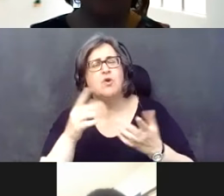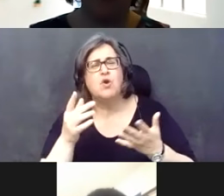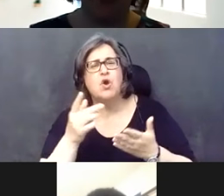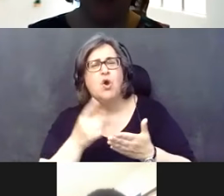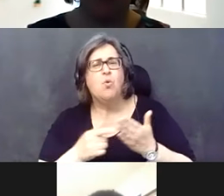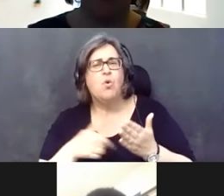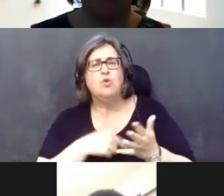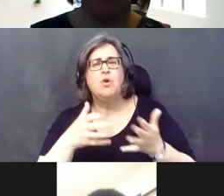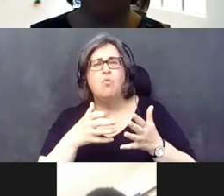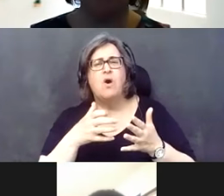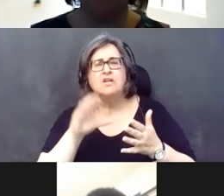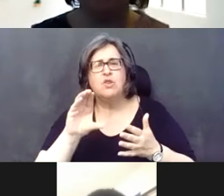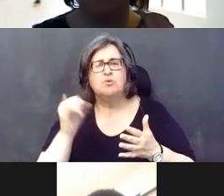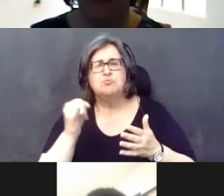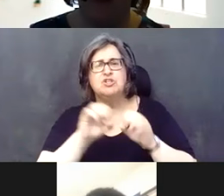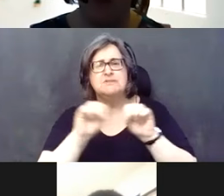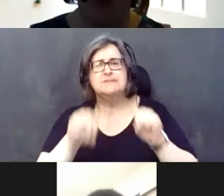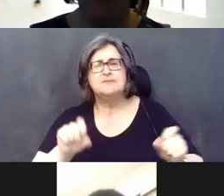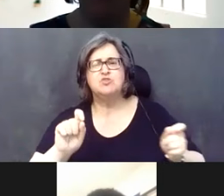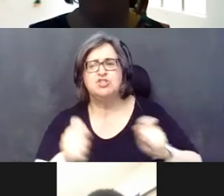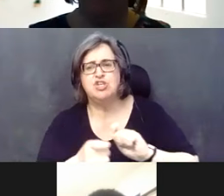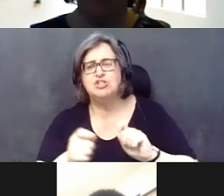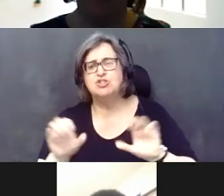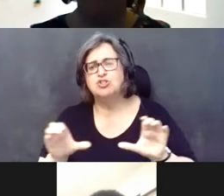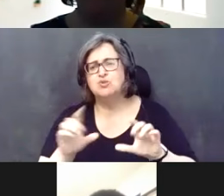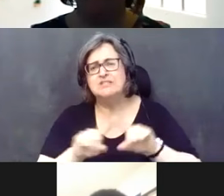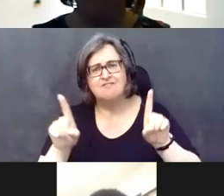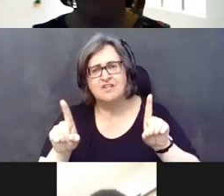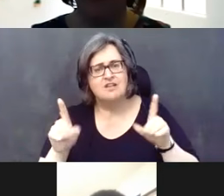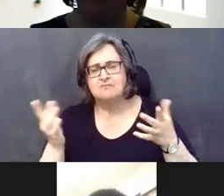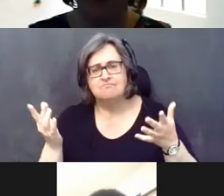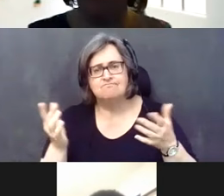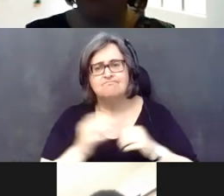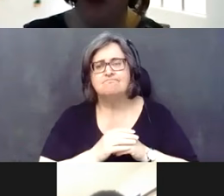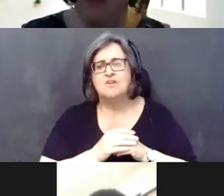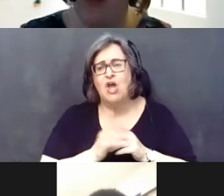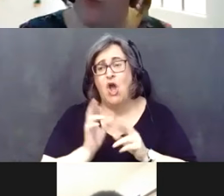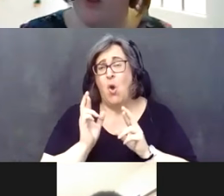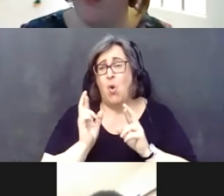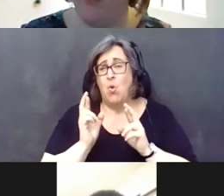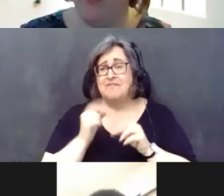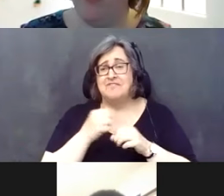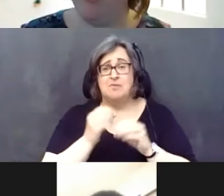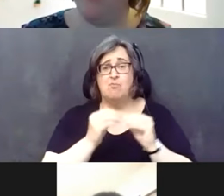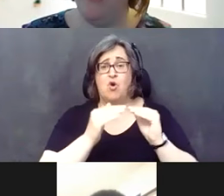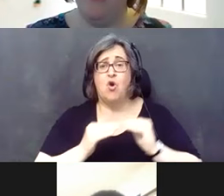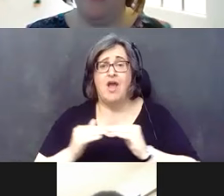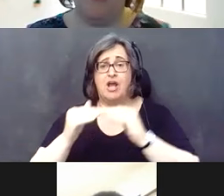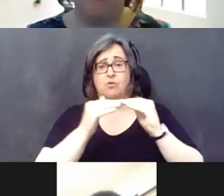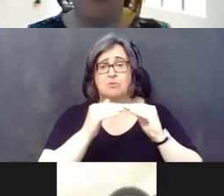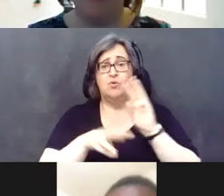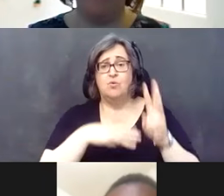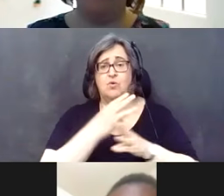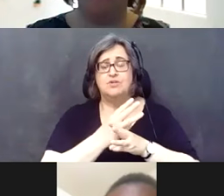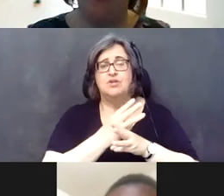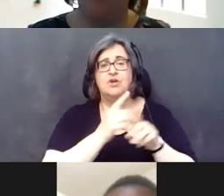want them to change or do differently in their jobs to hopefully make a more equitable world. And